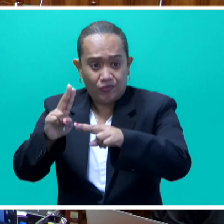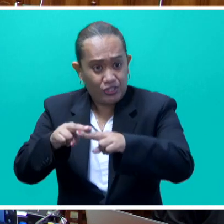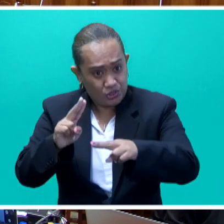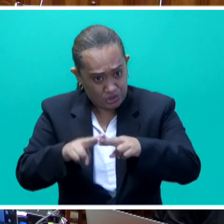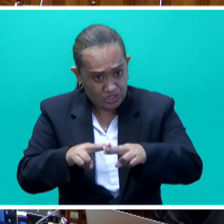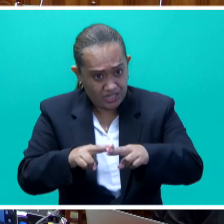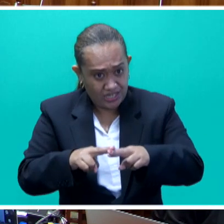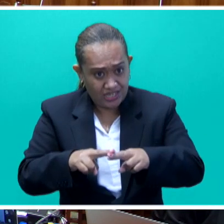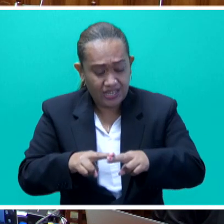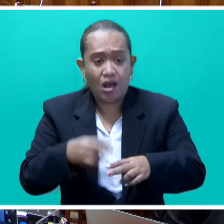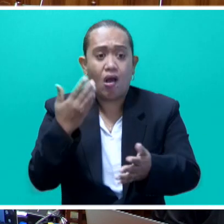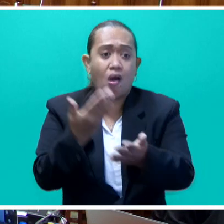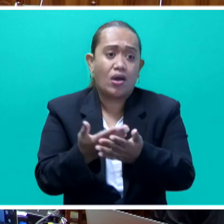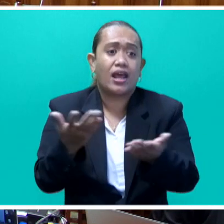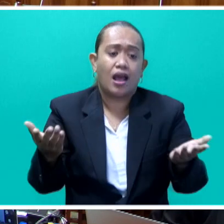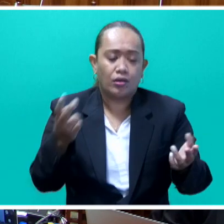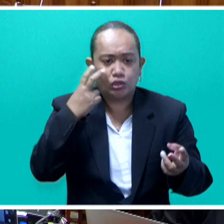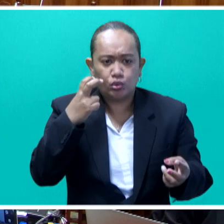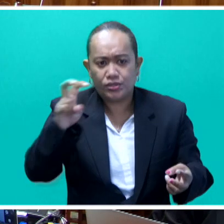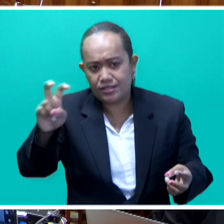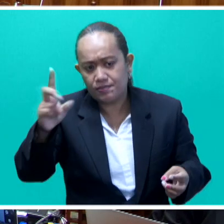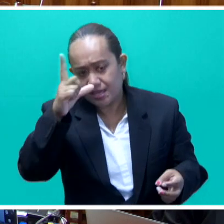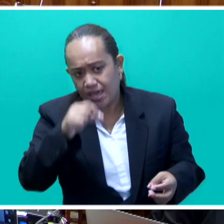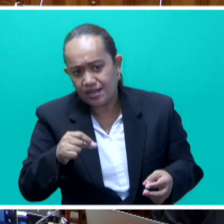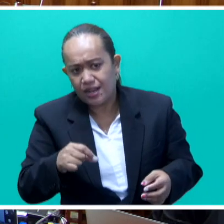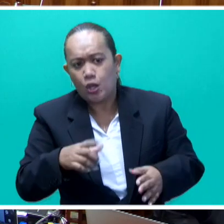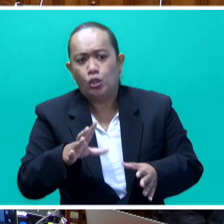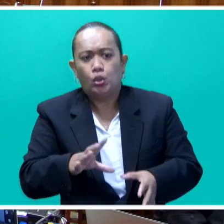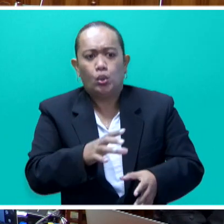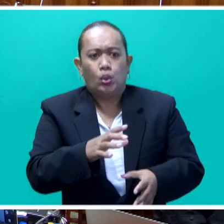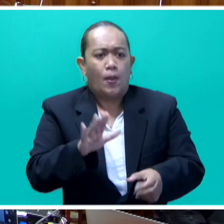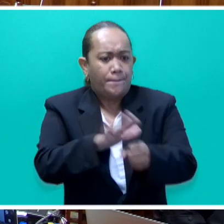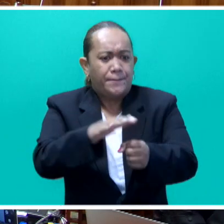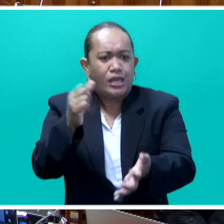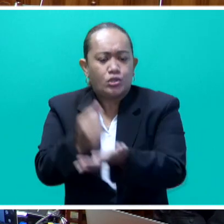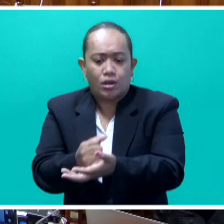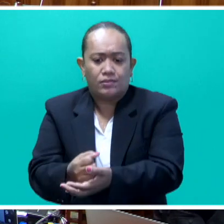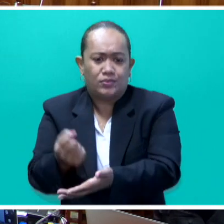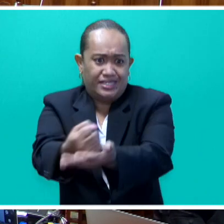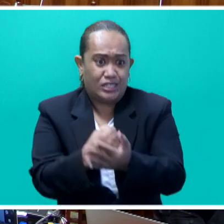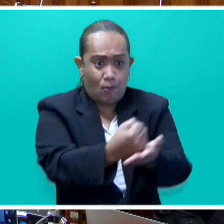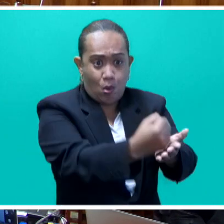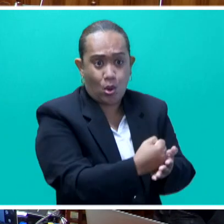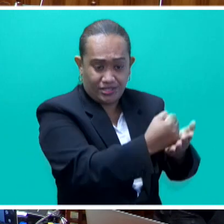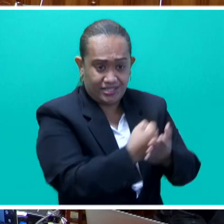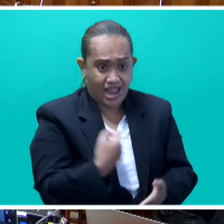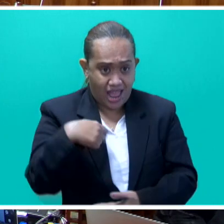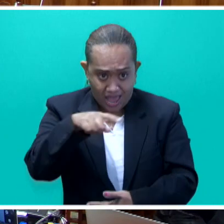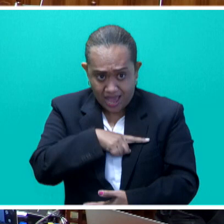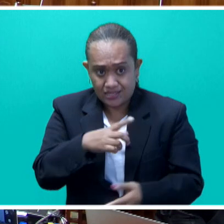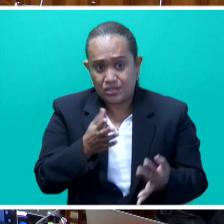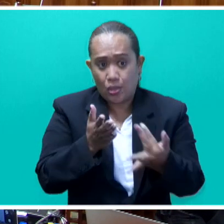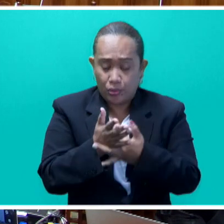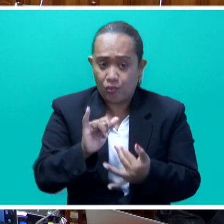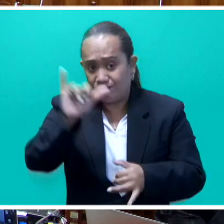The CFC is a critical instrument in building trust, ensuring that businesses are ready to welcome visitors back in line with health and